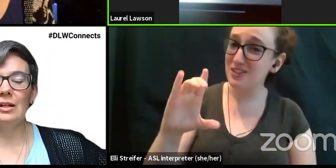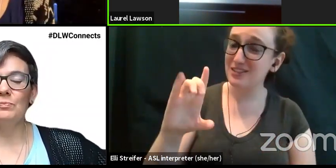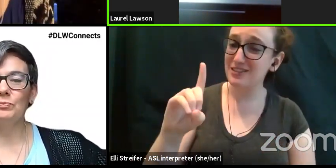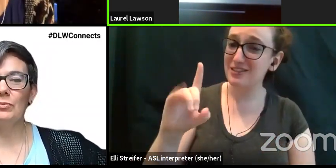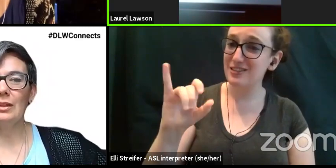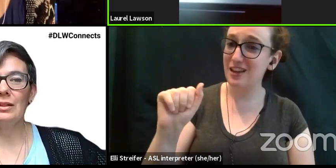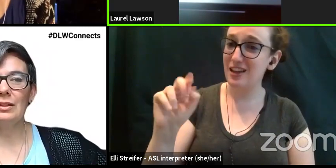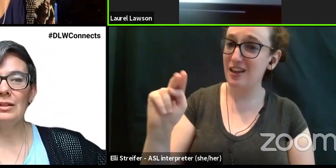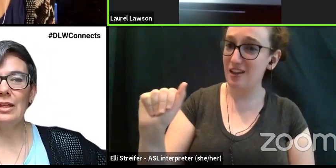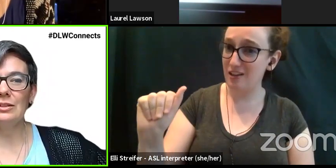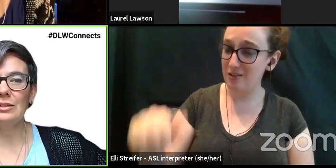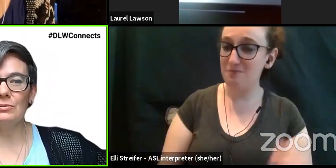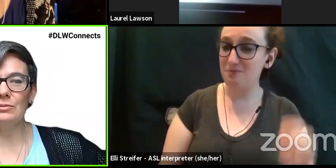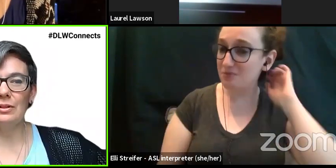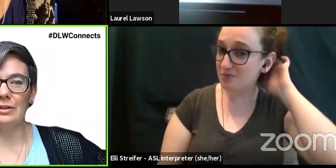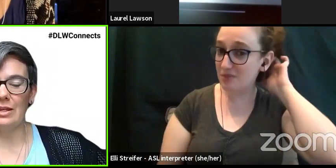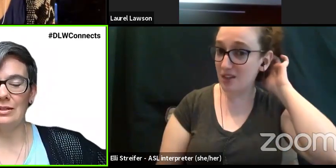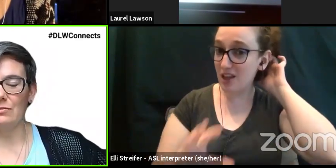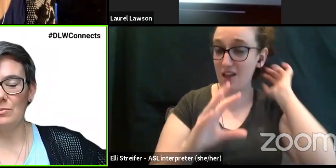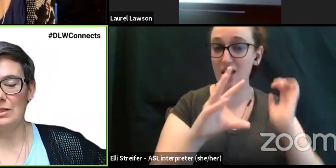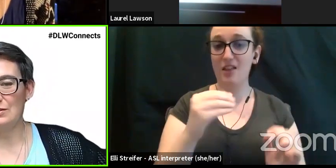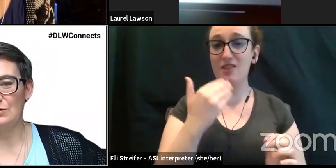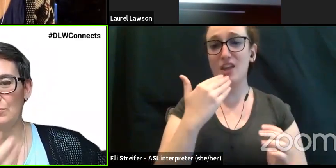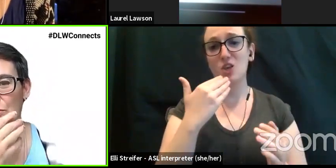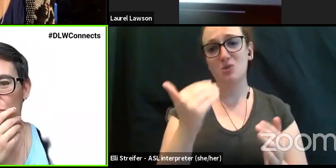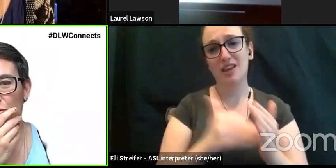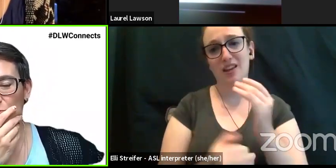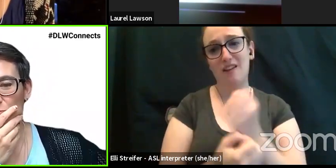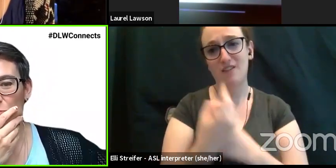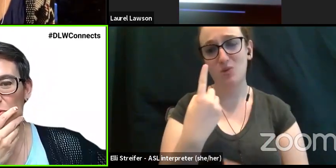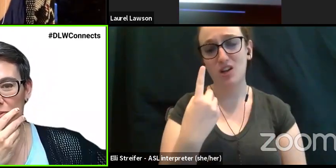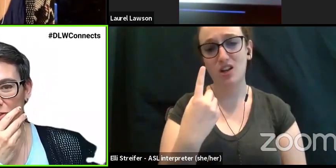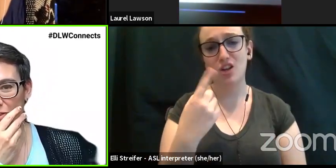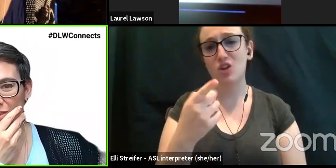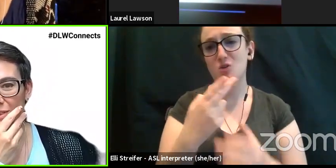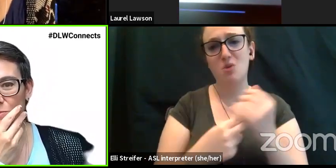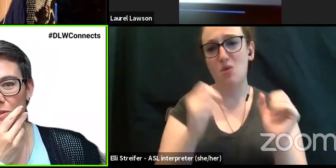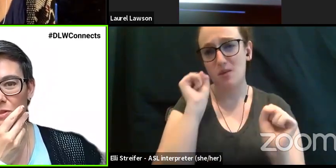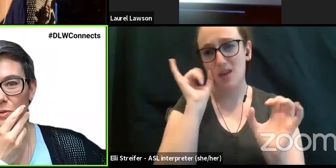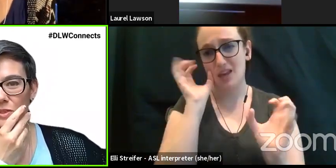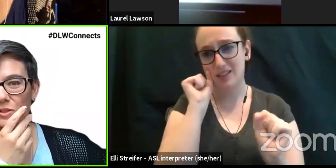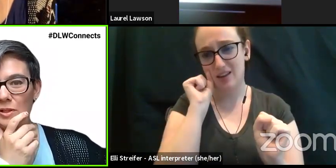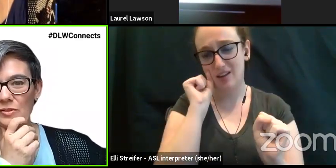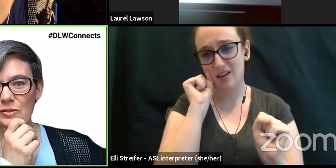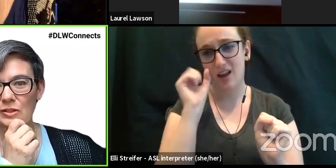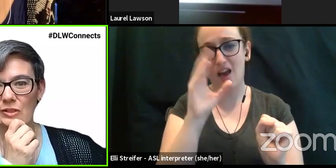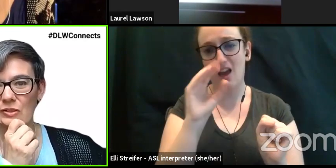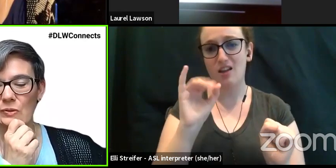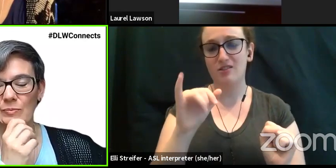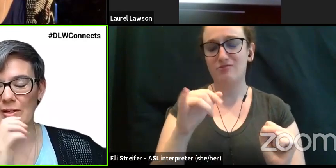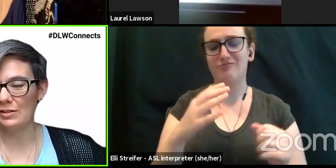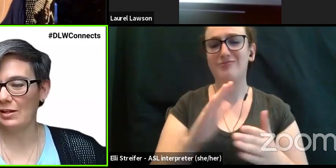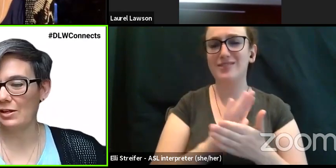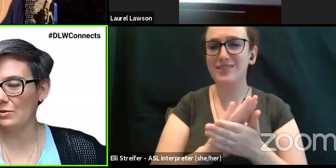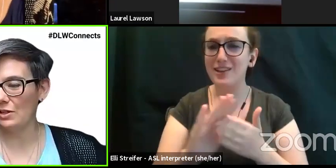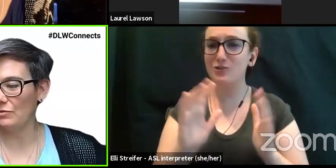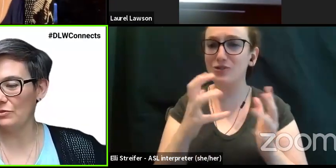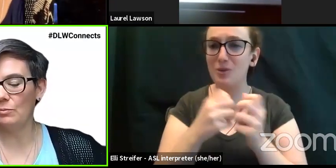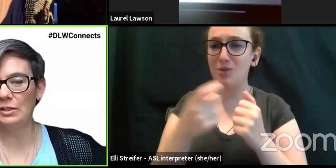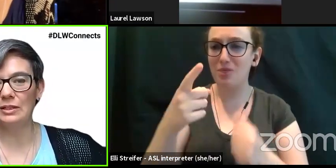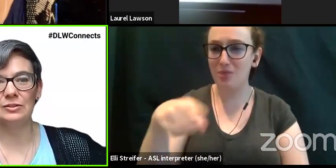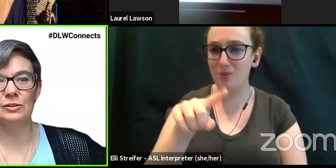And thank you again, everybody. You're both amazing. It's always such a pleasure to talk to you, and I